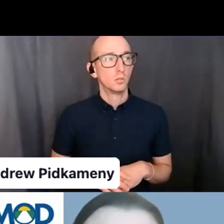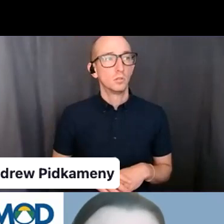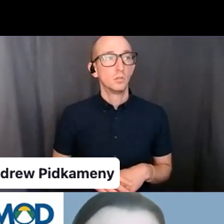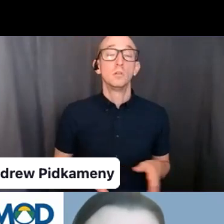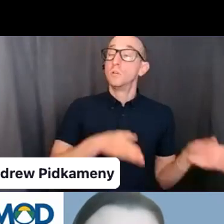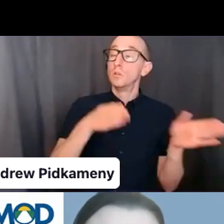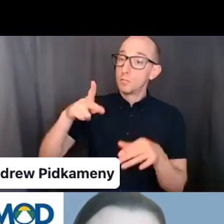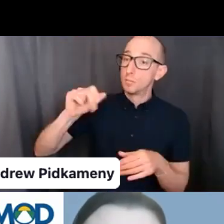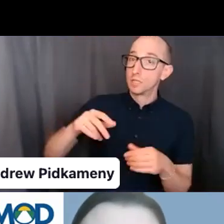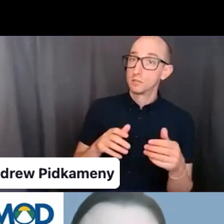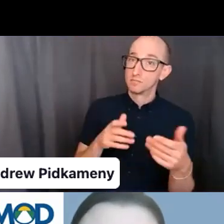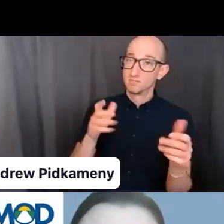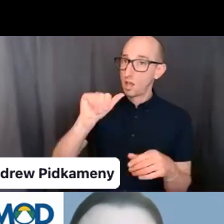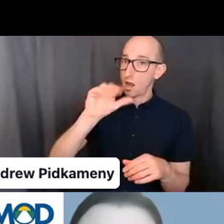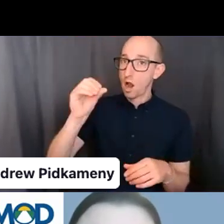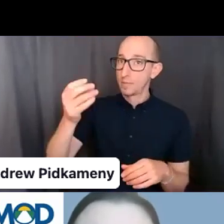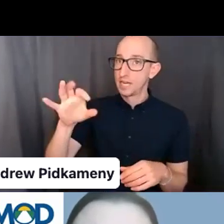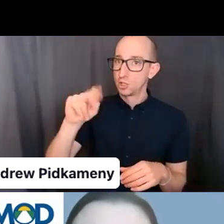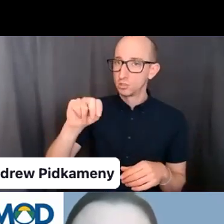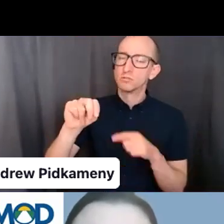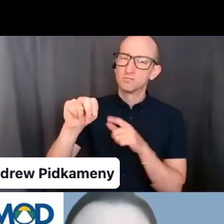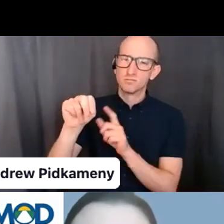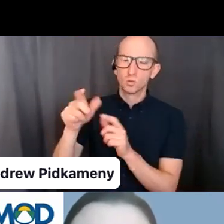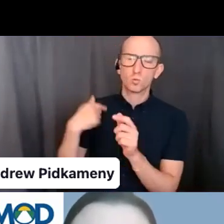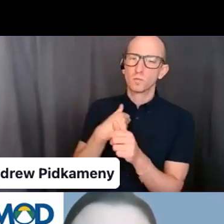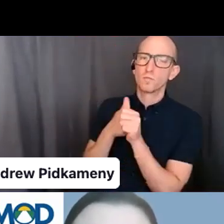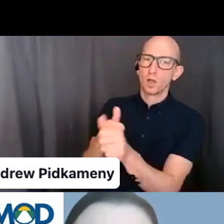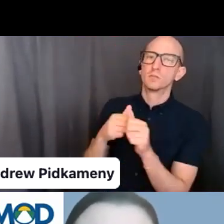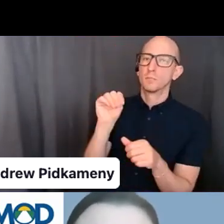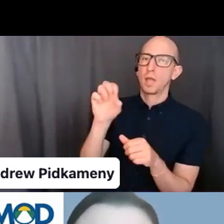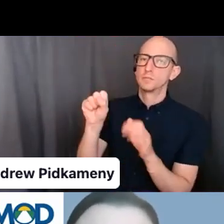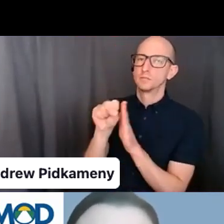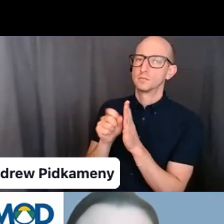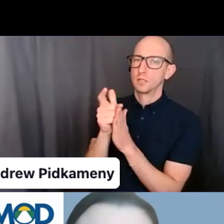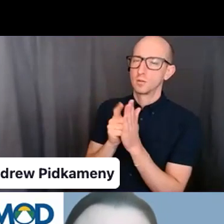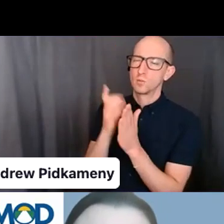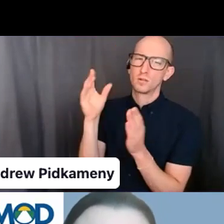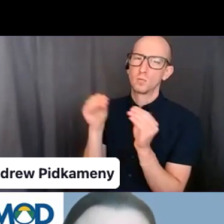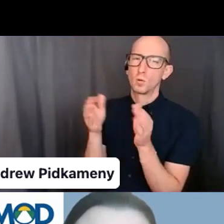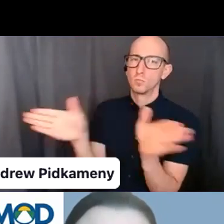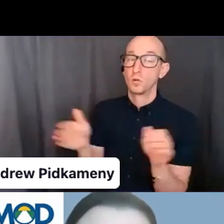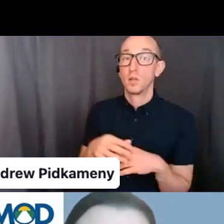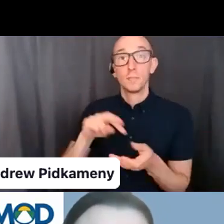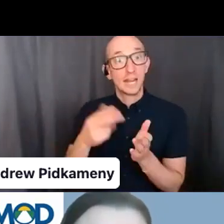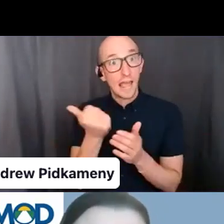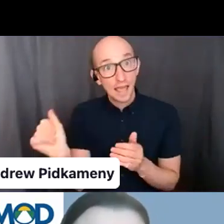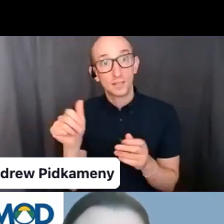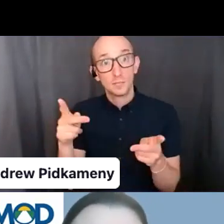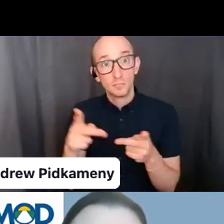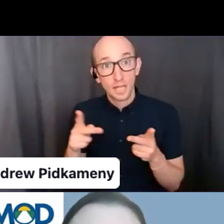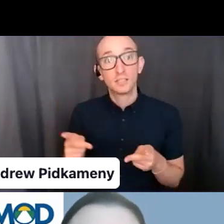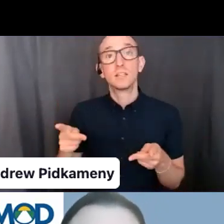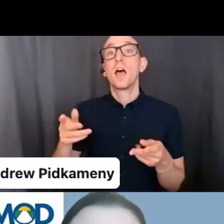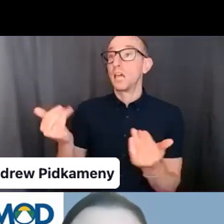we use the Massachusetts law because it's a little bit broader. It means any place that accepts or solicits the patronage